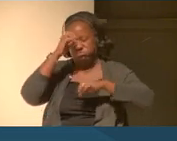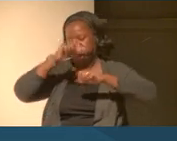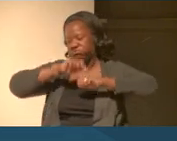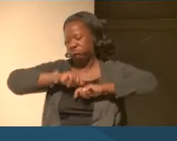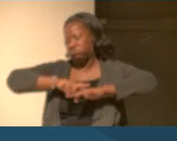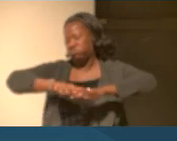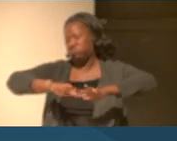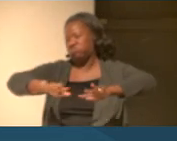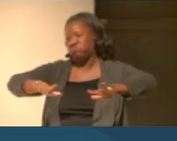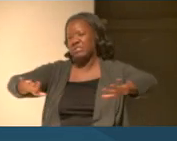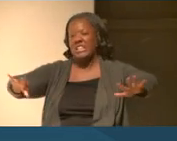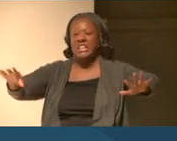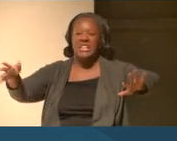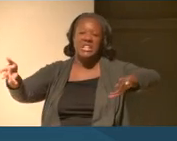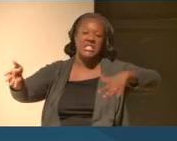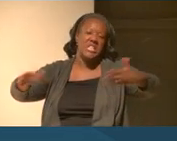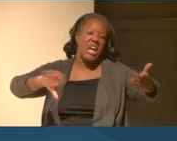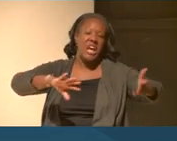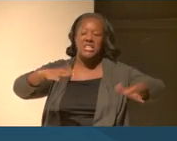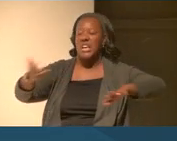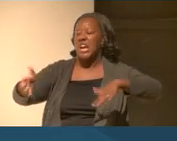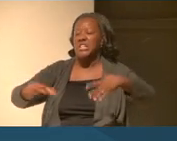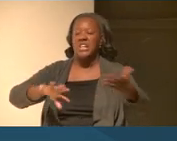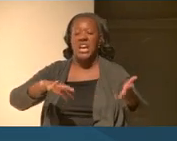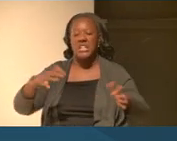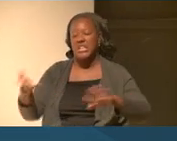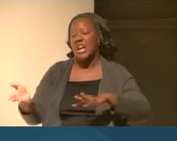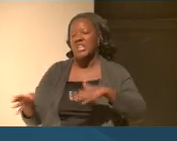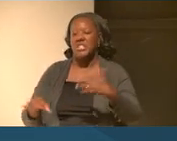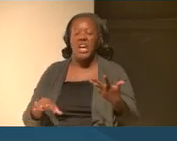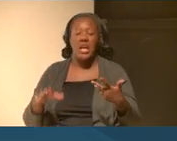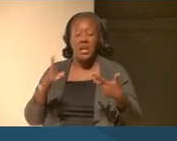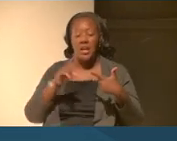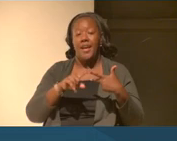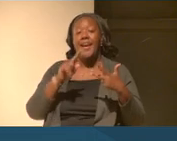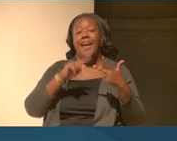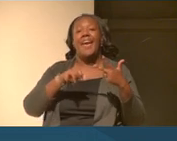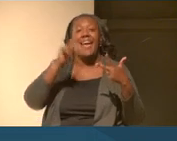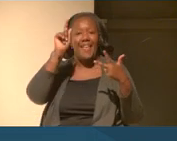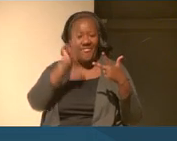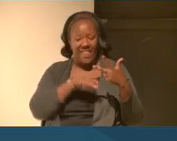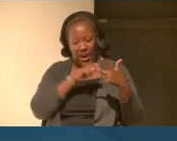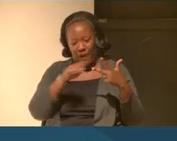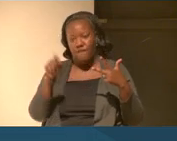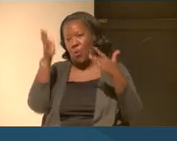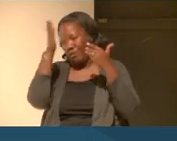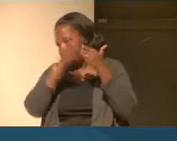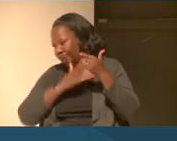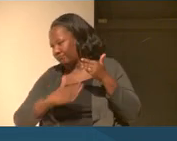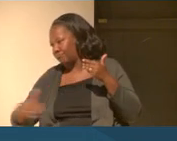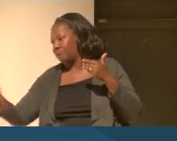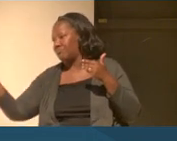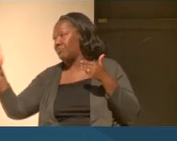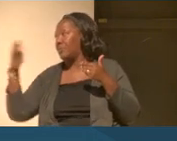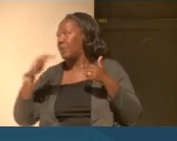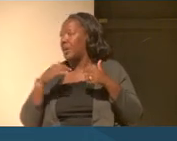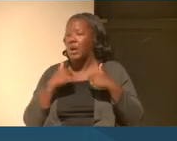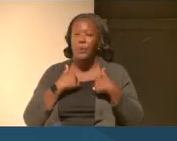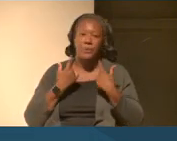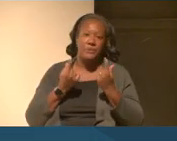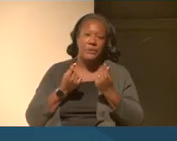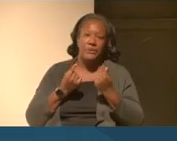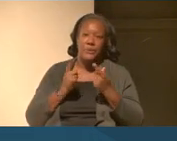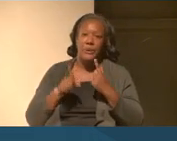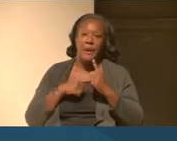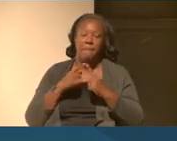you know, things started dying, and then the rest of the book is, of course, the therefore. You know, this is because of pesticides, and we need to do something about